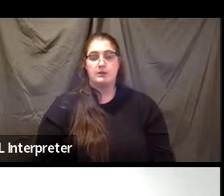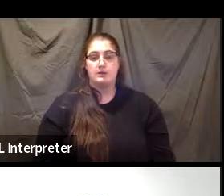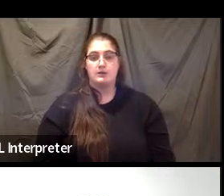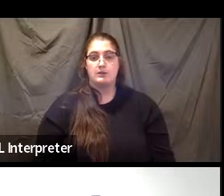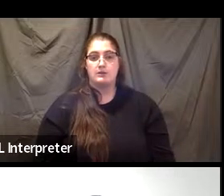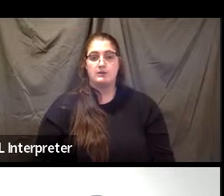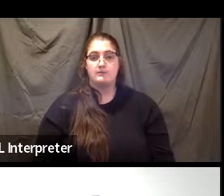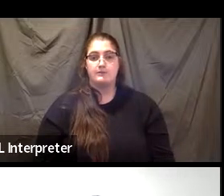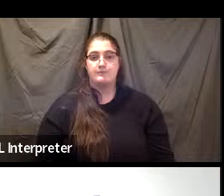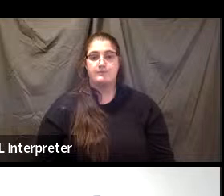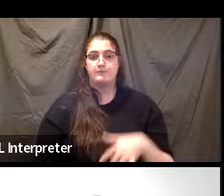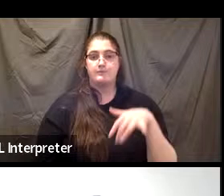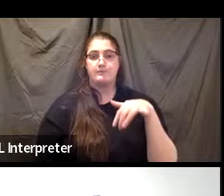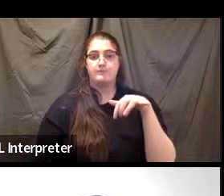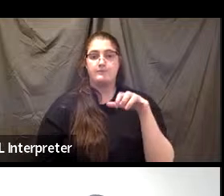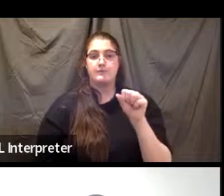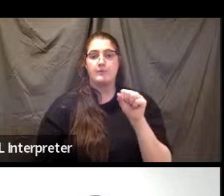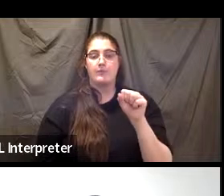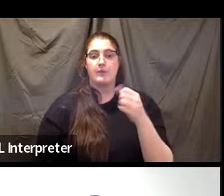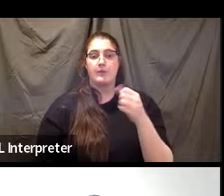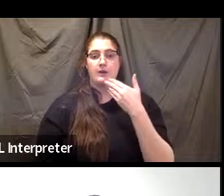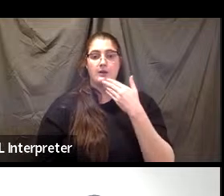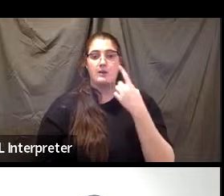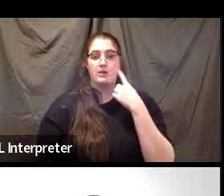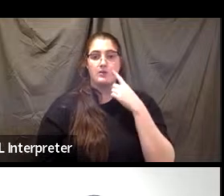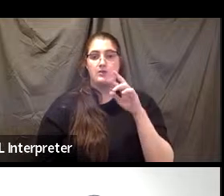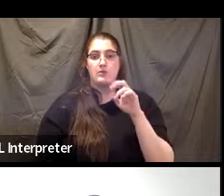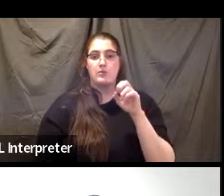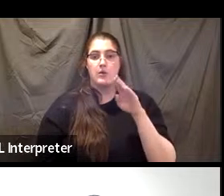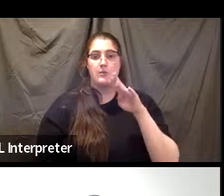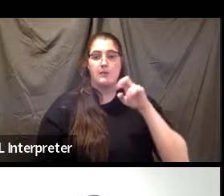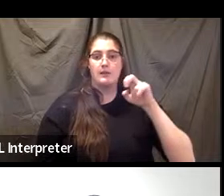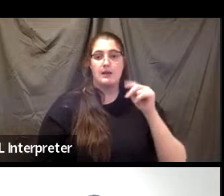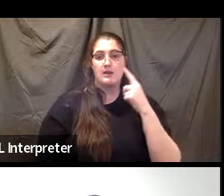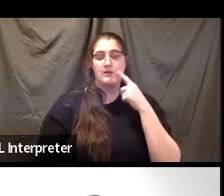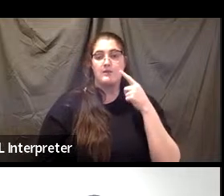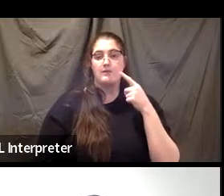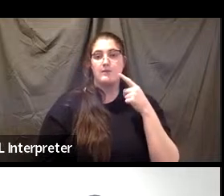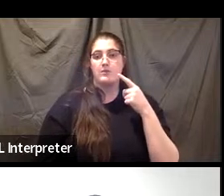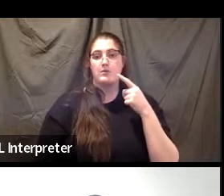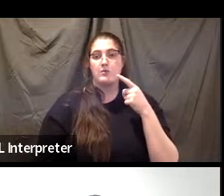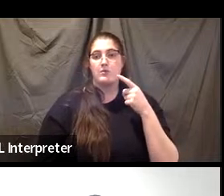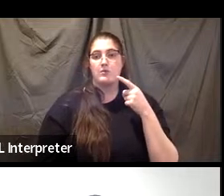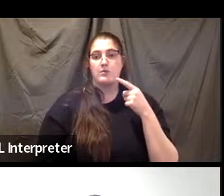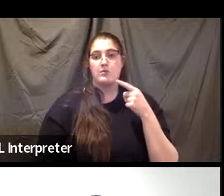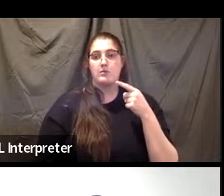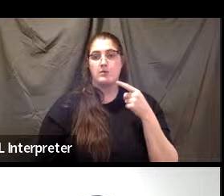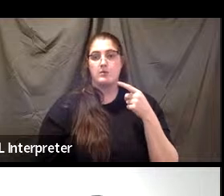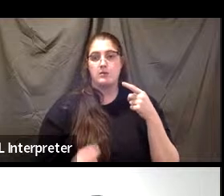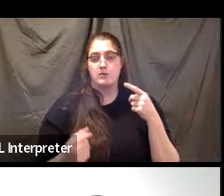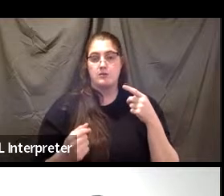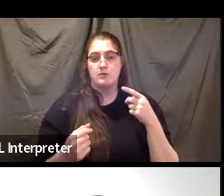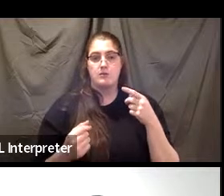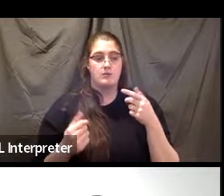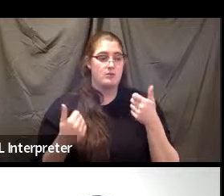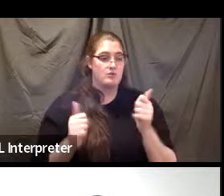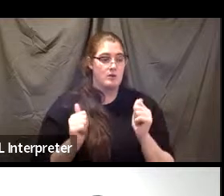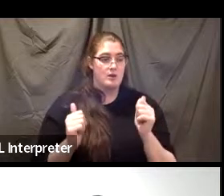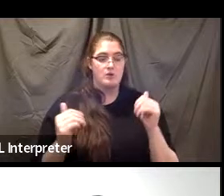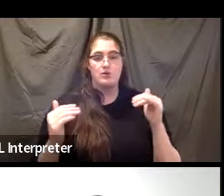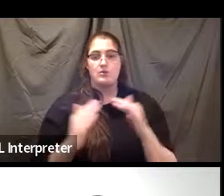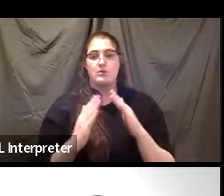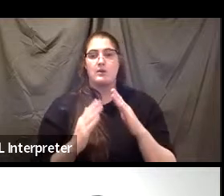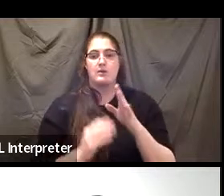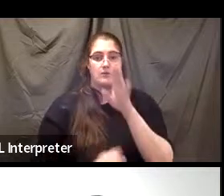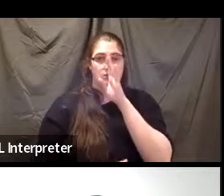Yes, thank you, Commissioner Roblin, for attempting to address the directives from